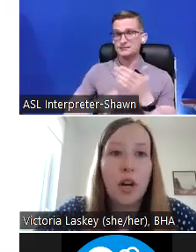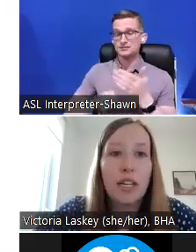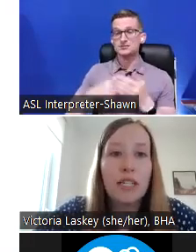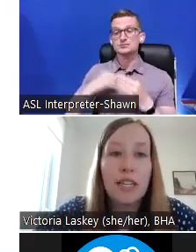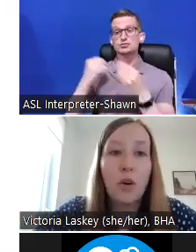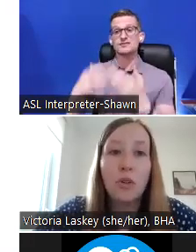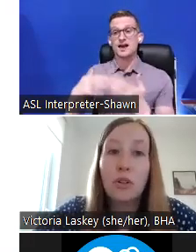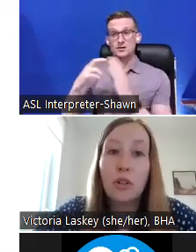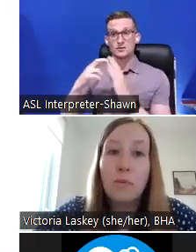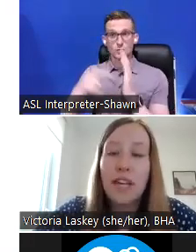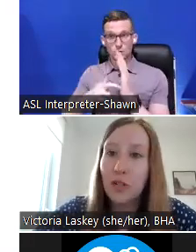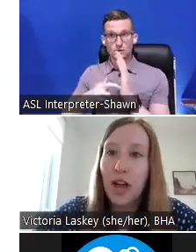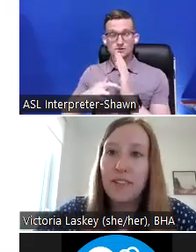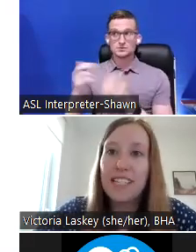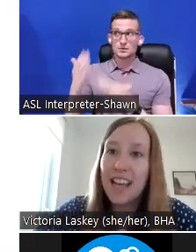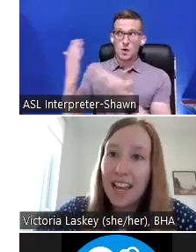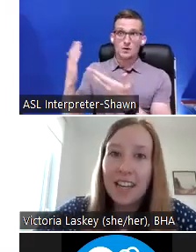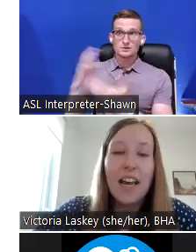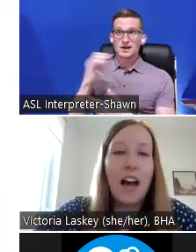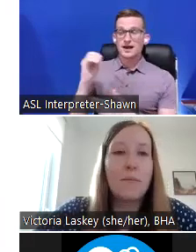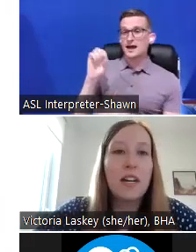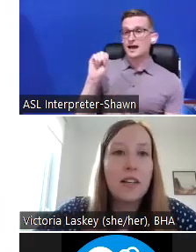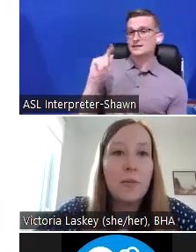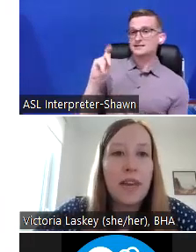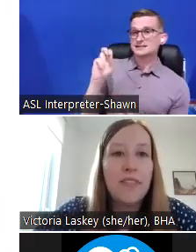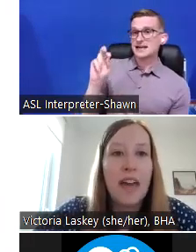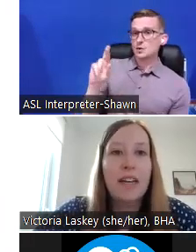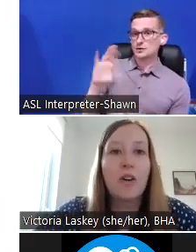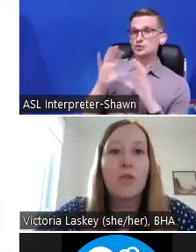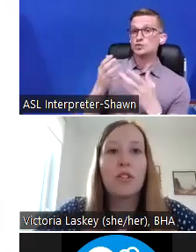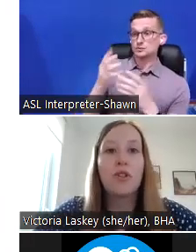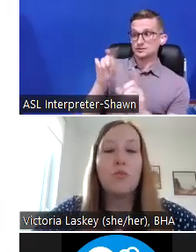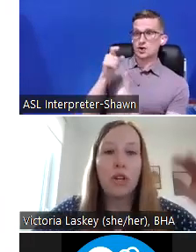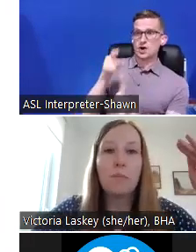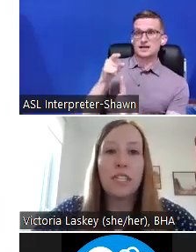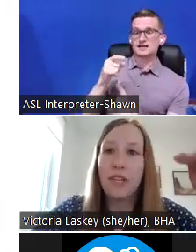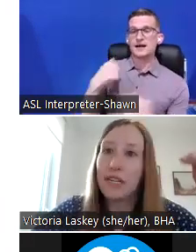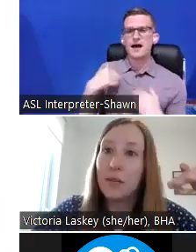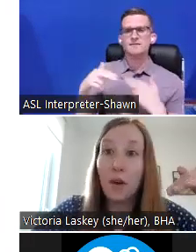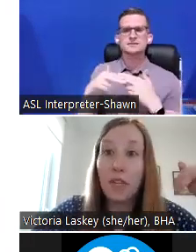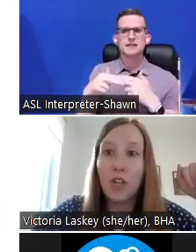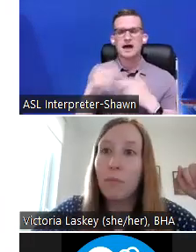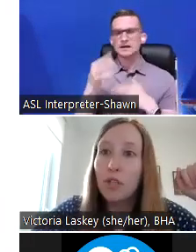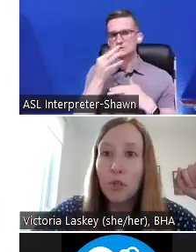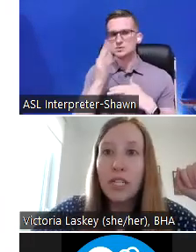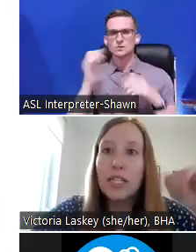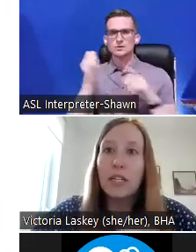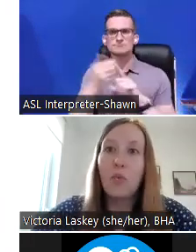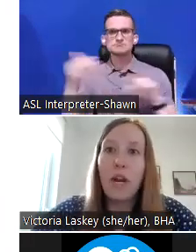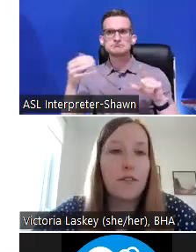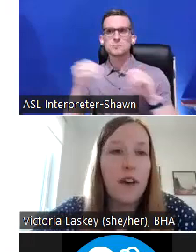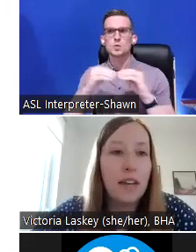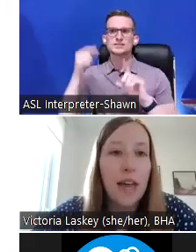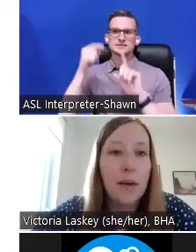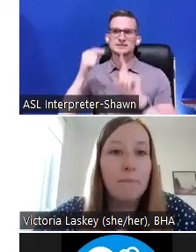some targeted stakeholder groups. I do have a slide in a little bit that goes into more specifics about these opportunities and